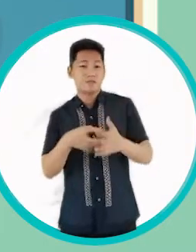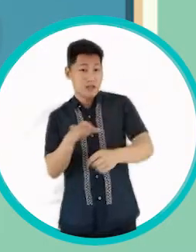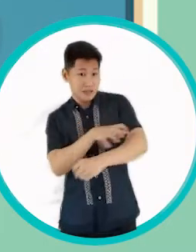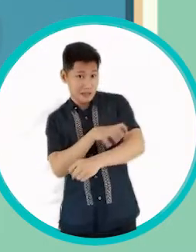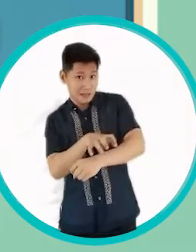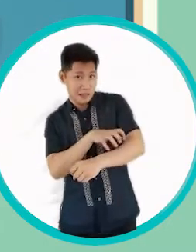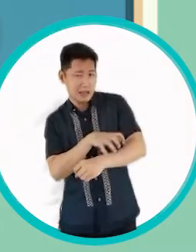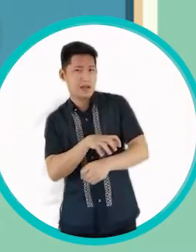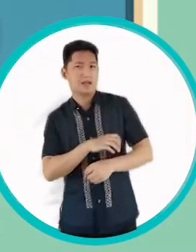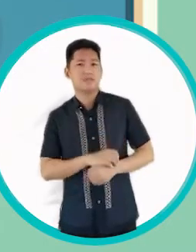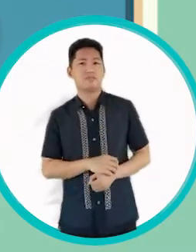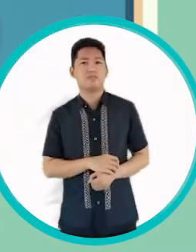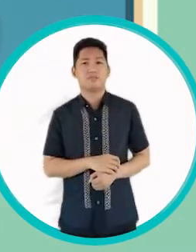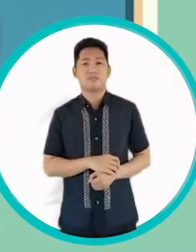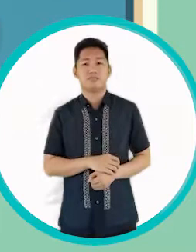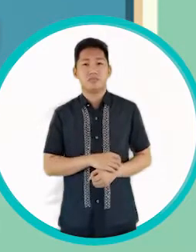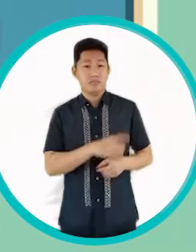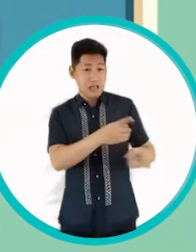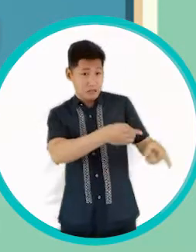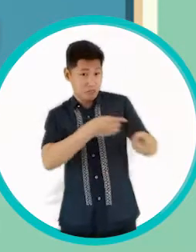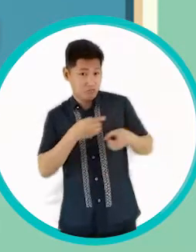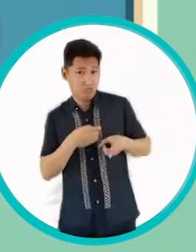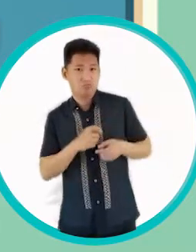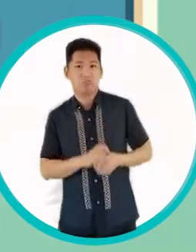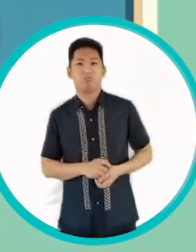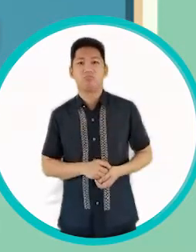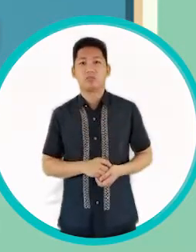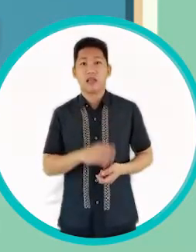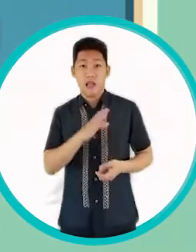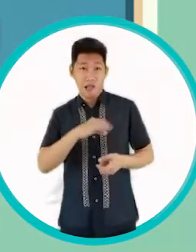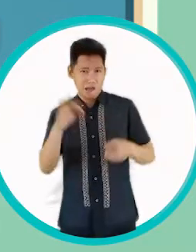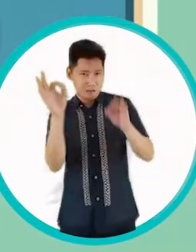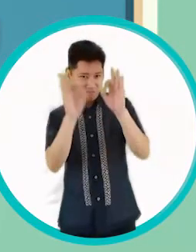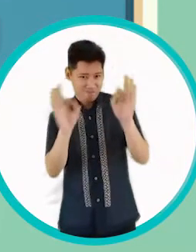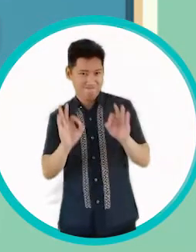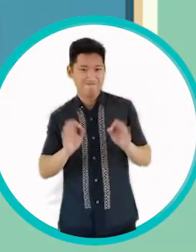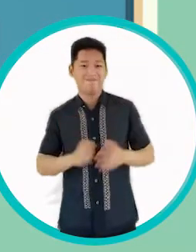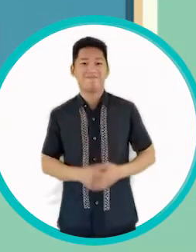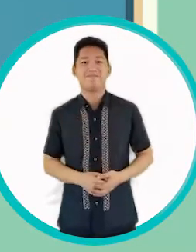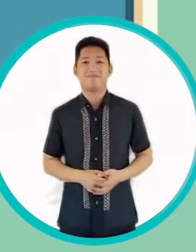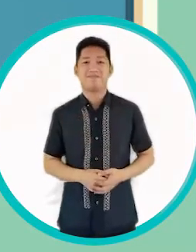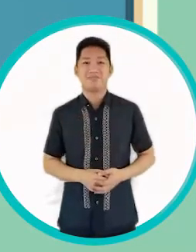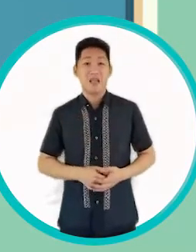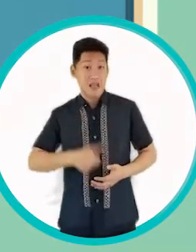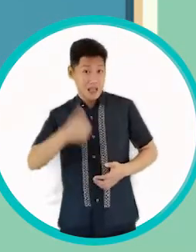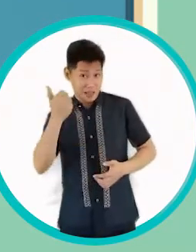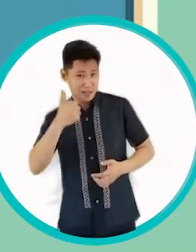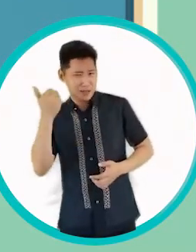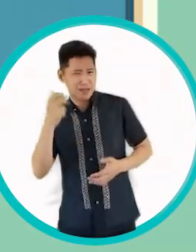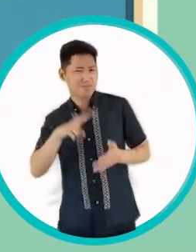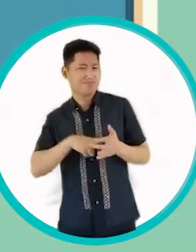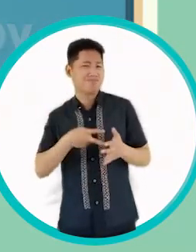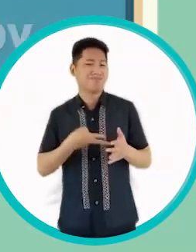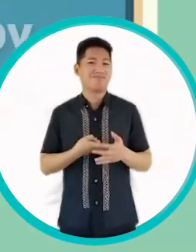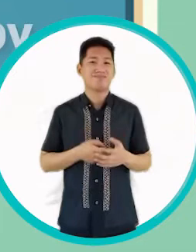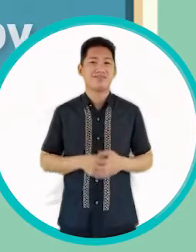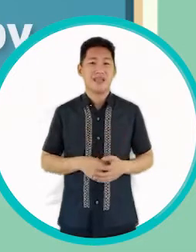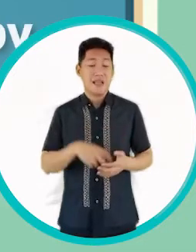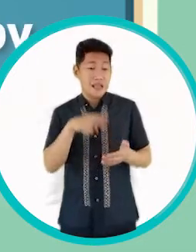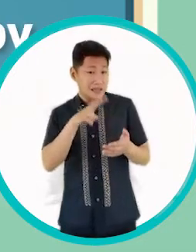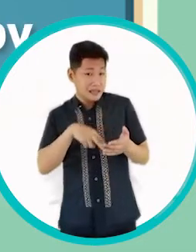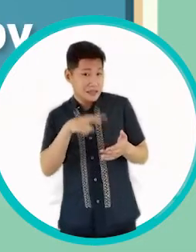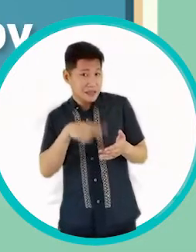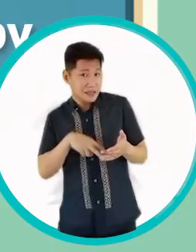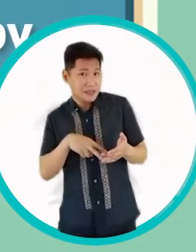to scratch, to drag, and carve figures. On the other hand,